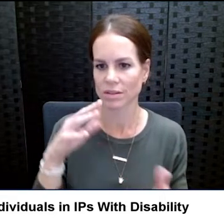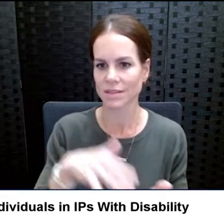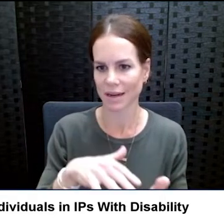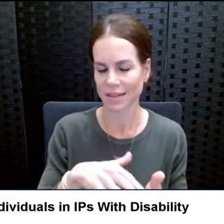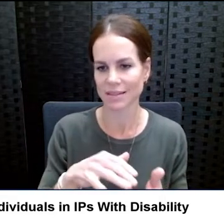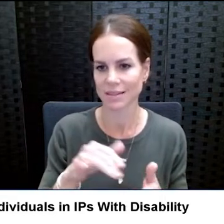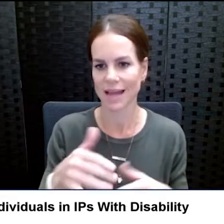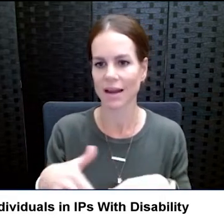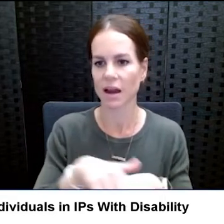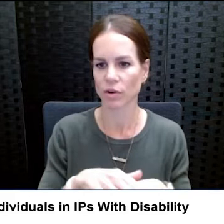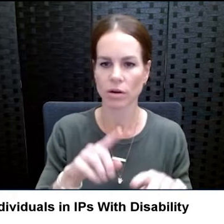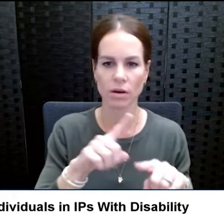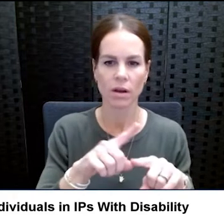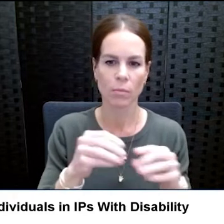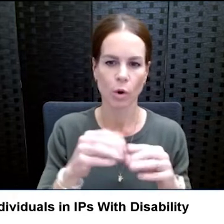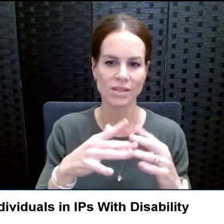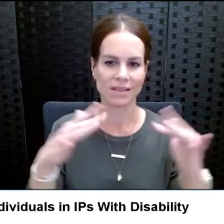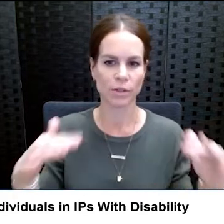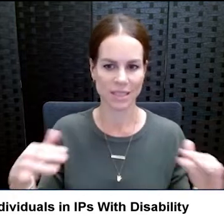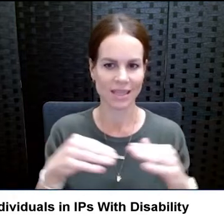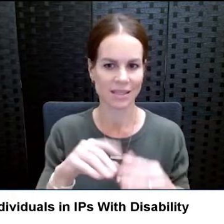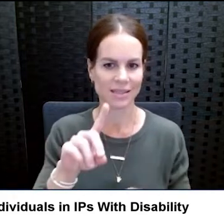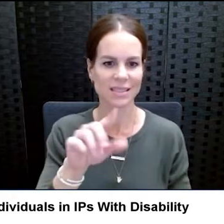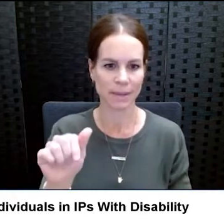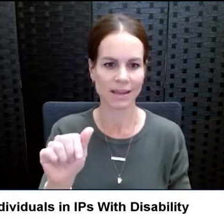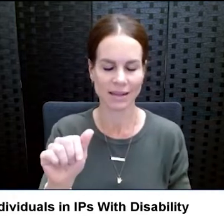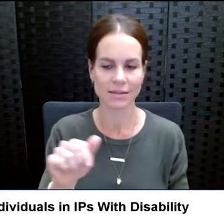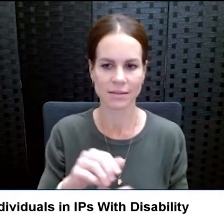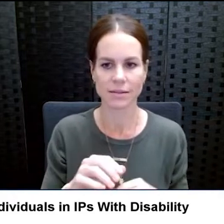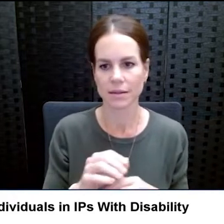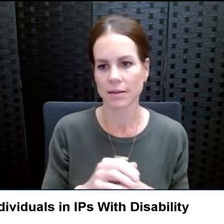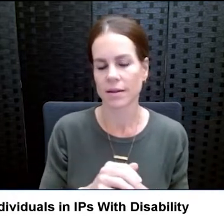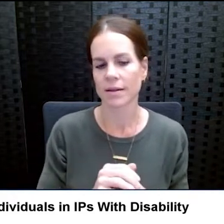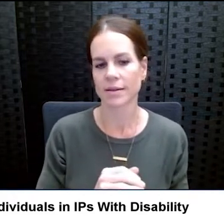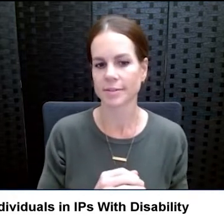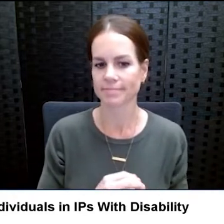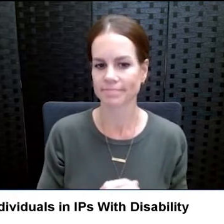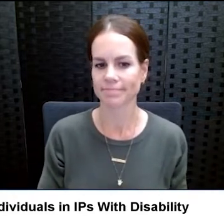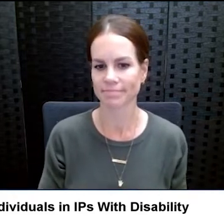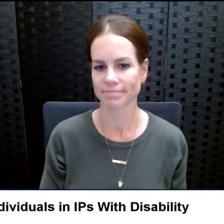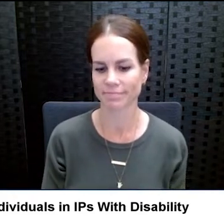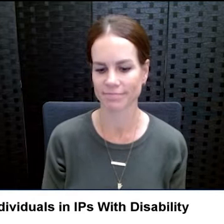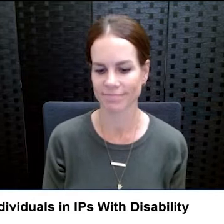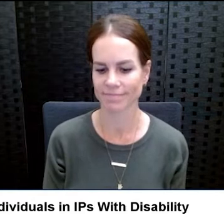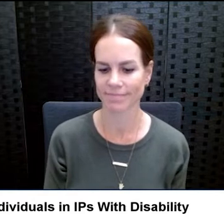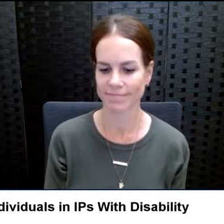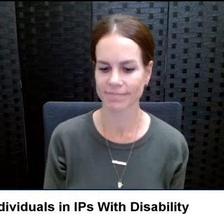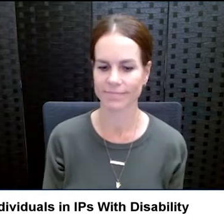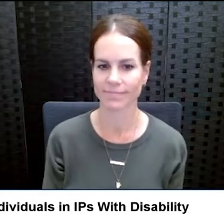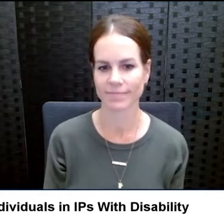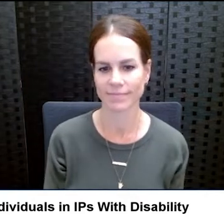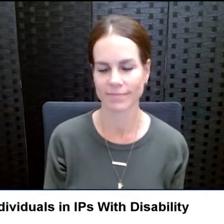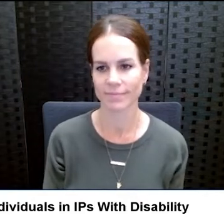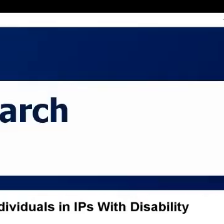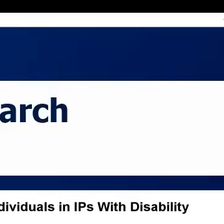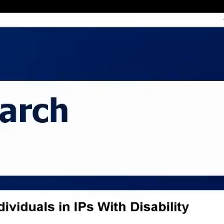we do need to do more studies that cover a more diverse population of disabilities.